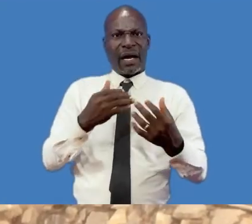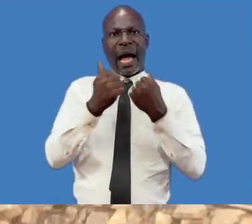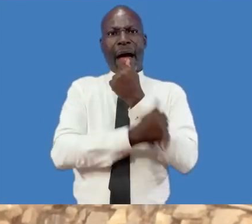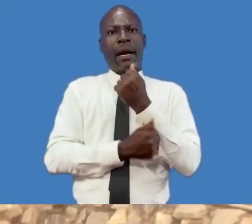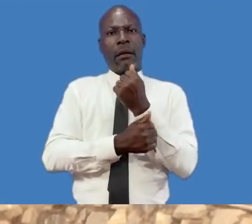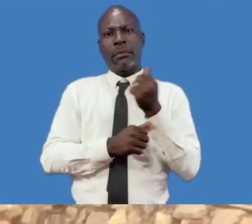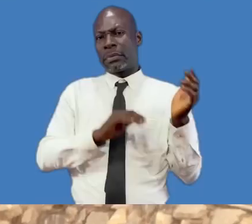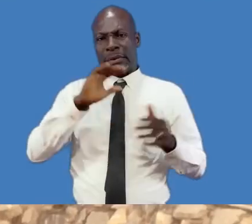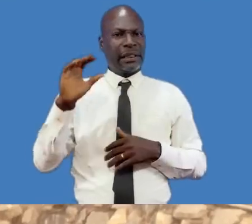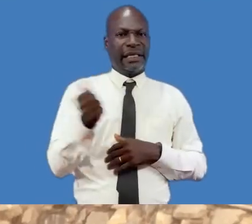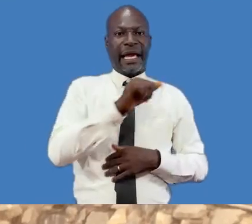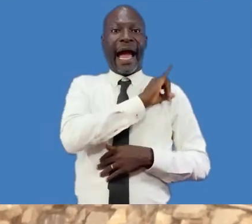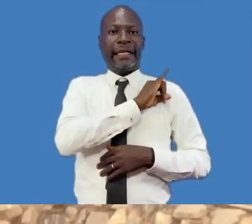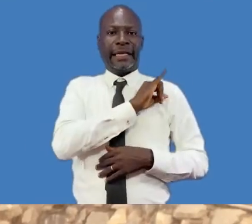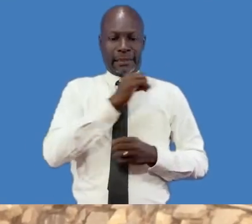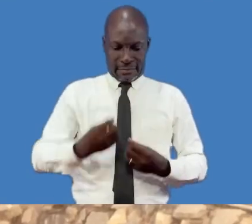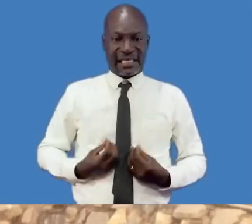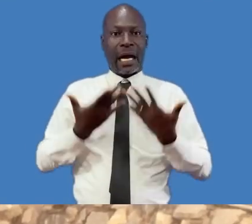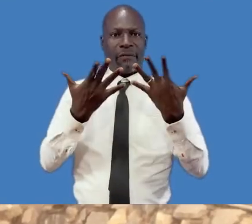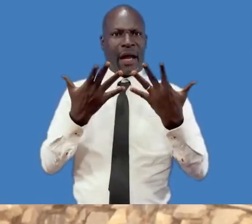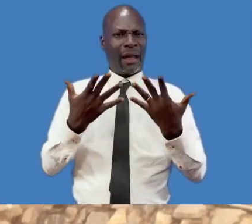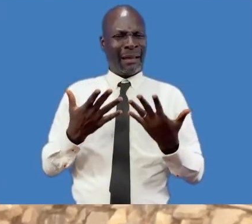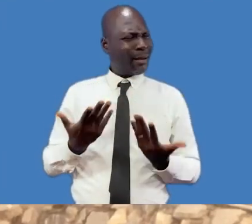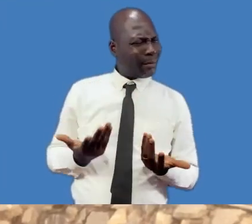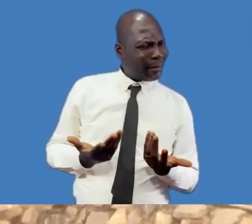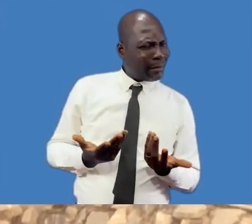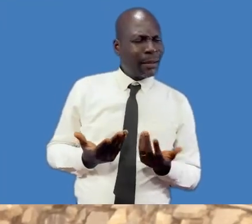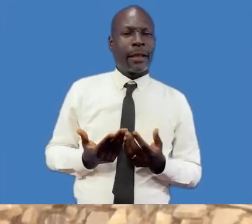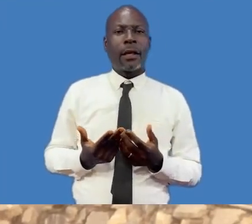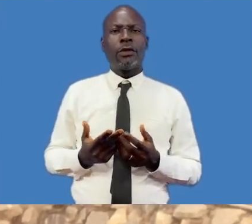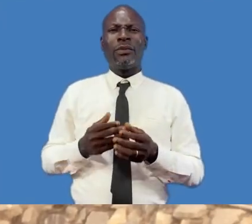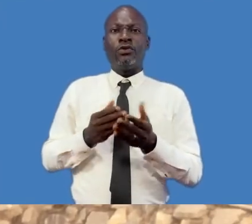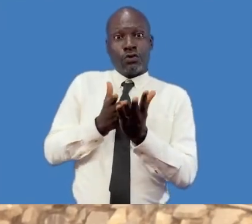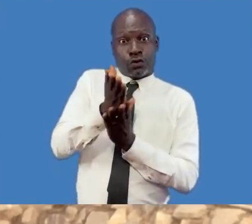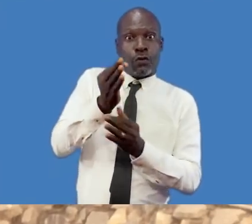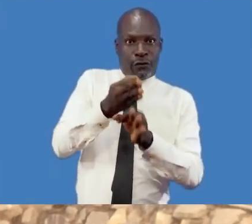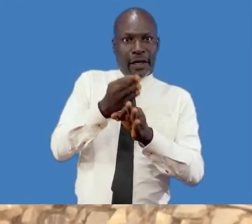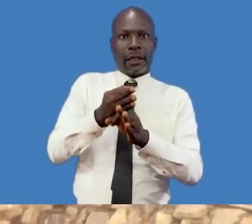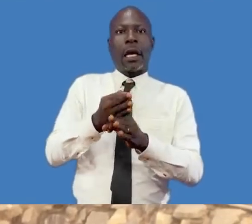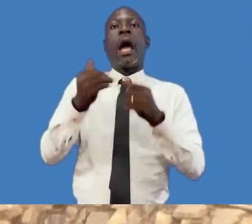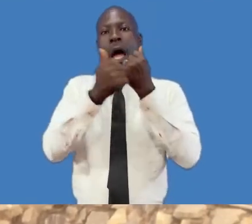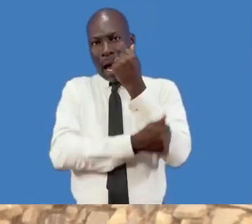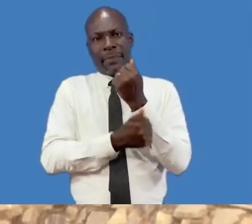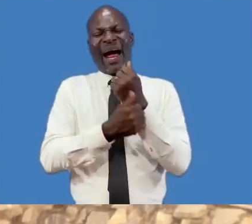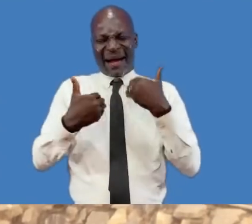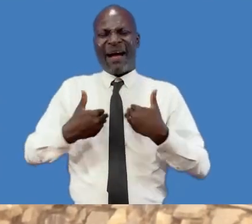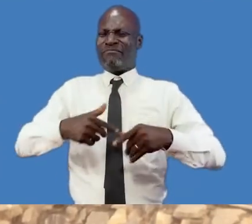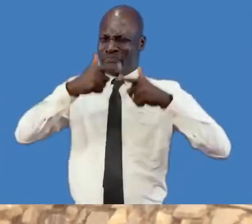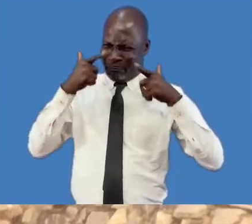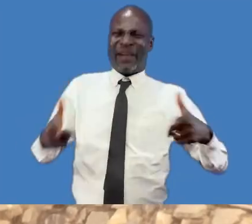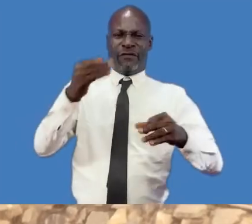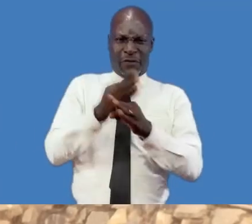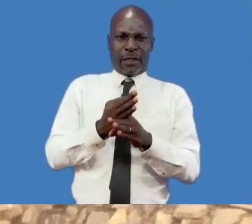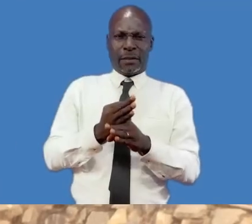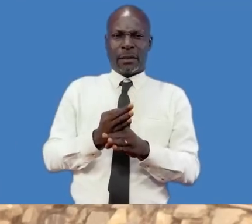isaac fa ne koba afode e mame chone se enam gidie nti abraham ni gidie no wo nti